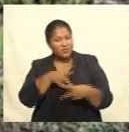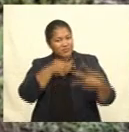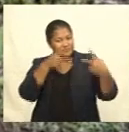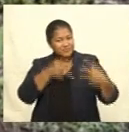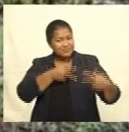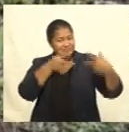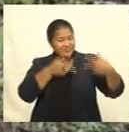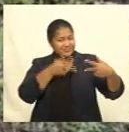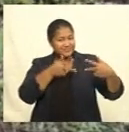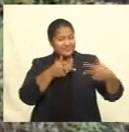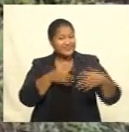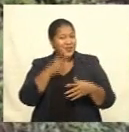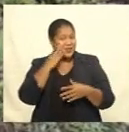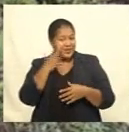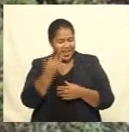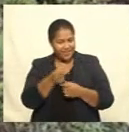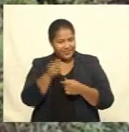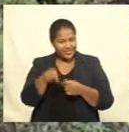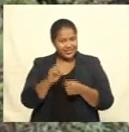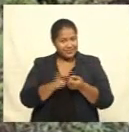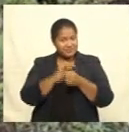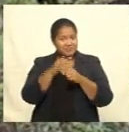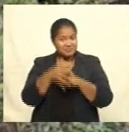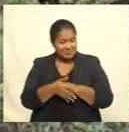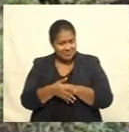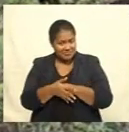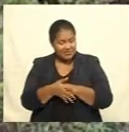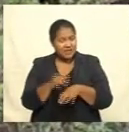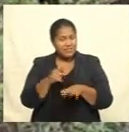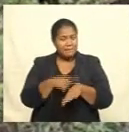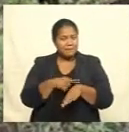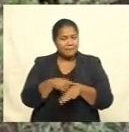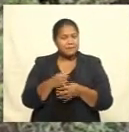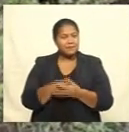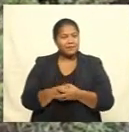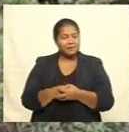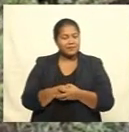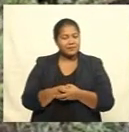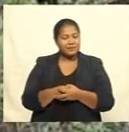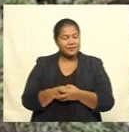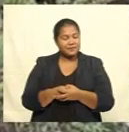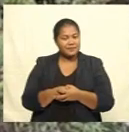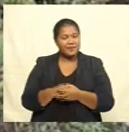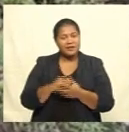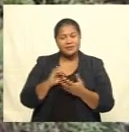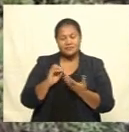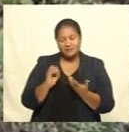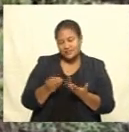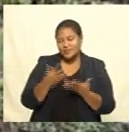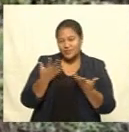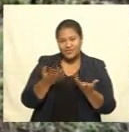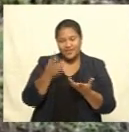during this extraordinary time, so that they can address